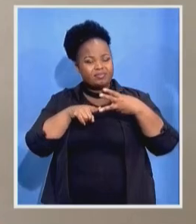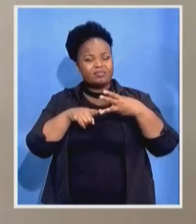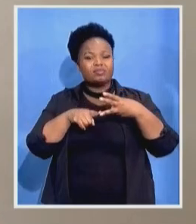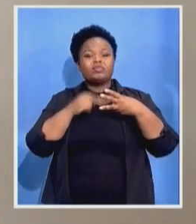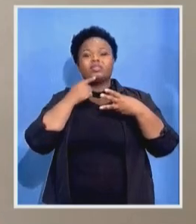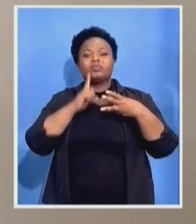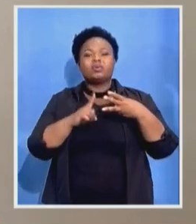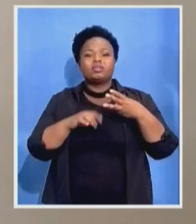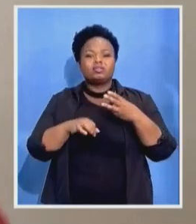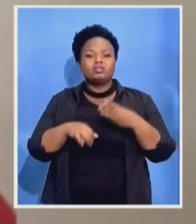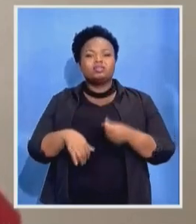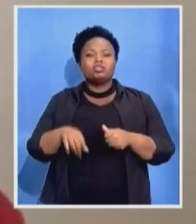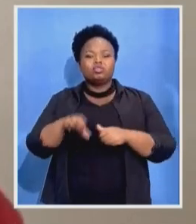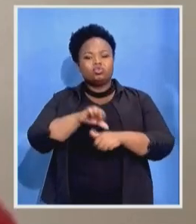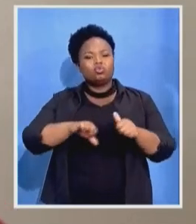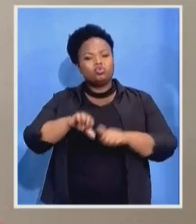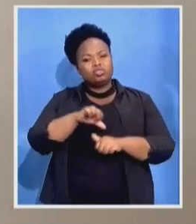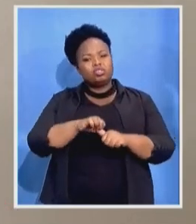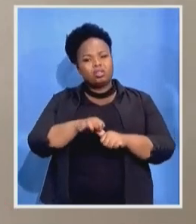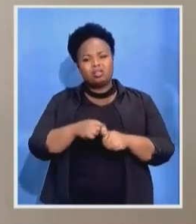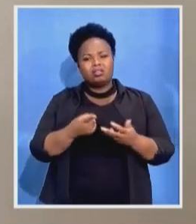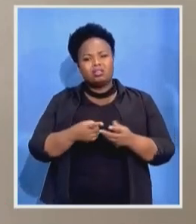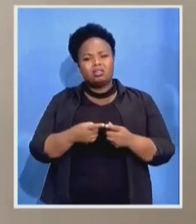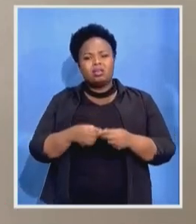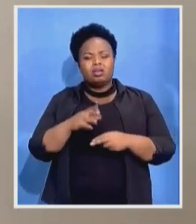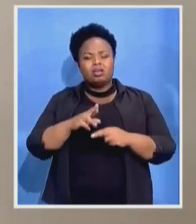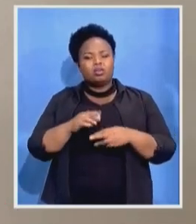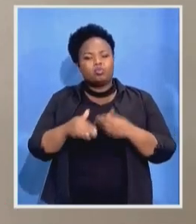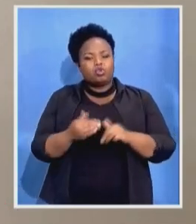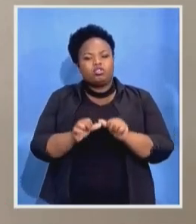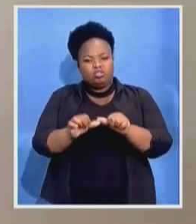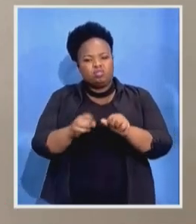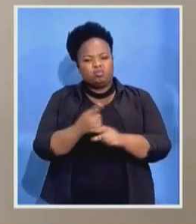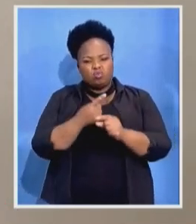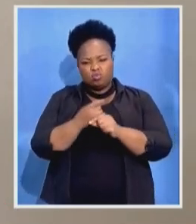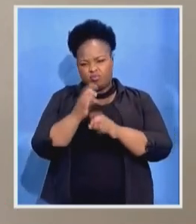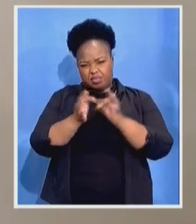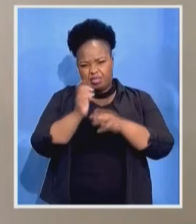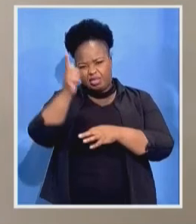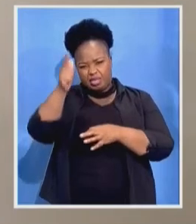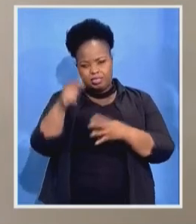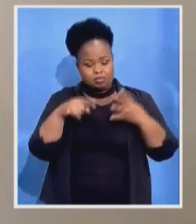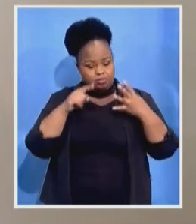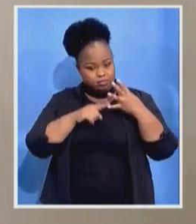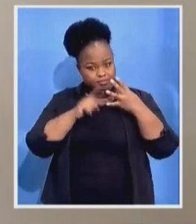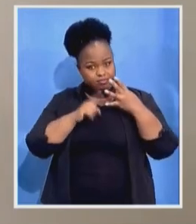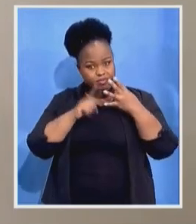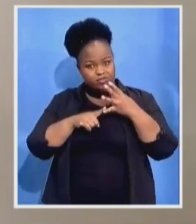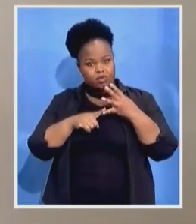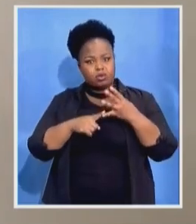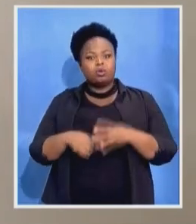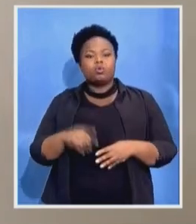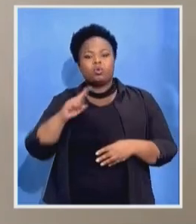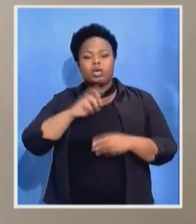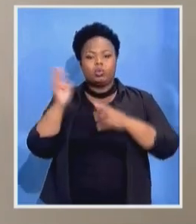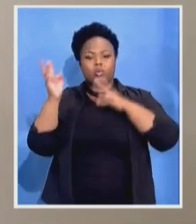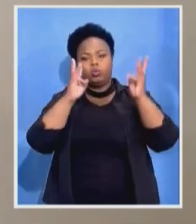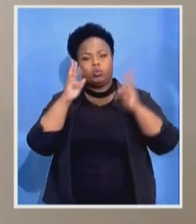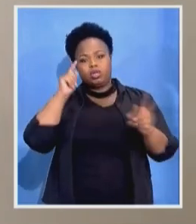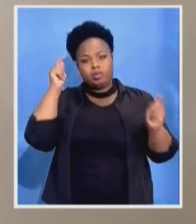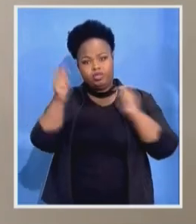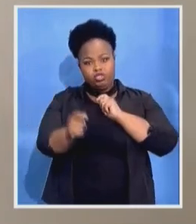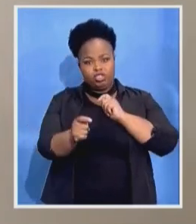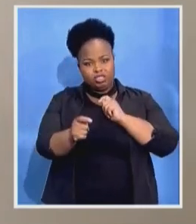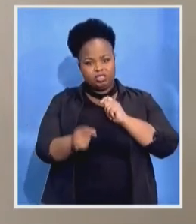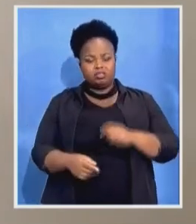which we'll explain further later, and the catastrophic crisis of climate change. As South Africa, we are facing